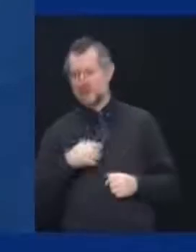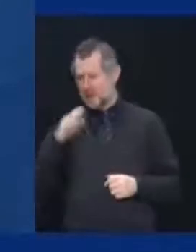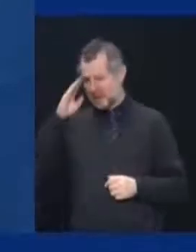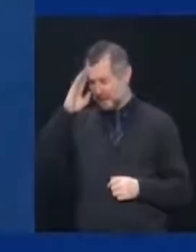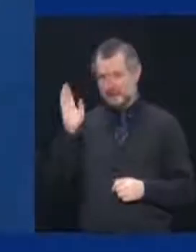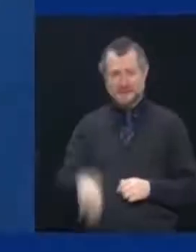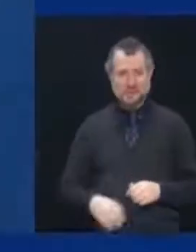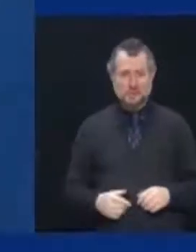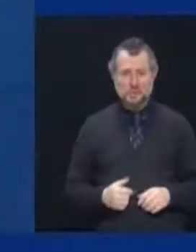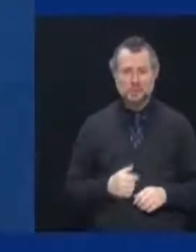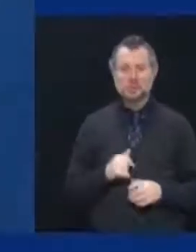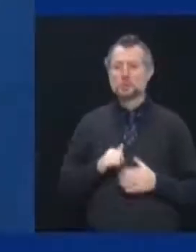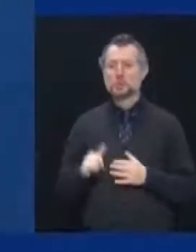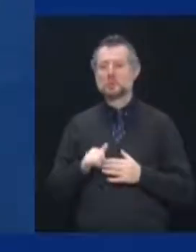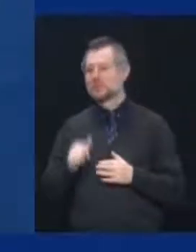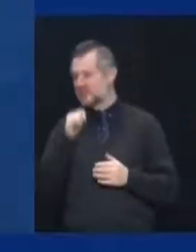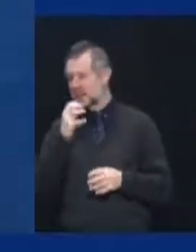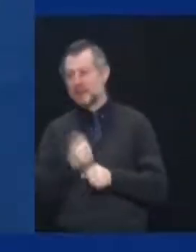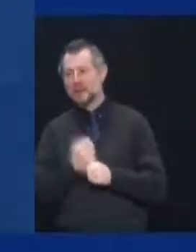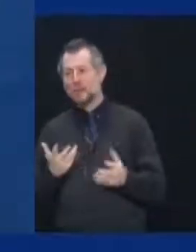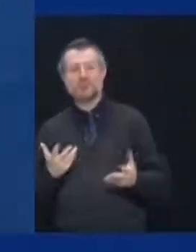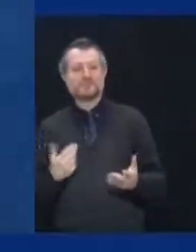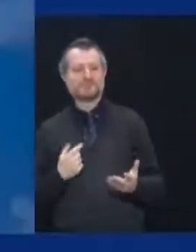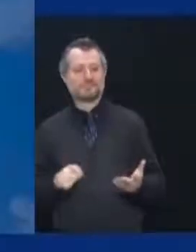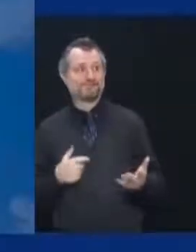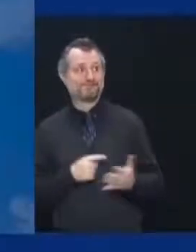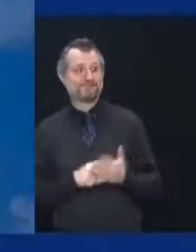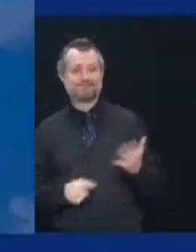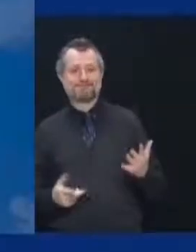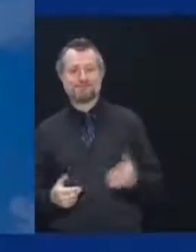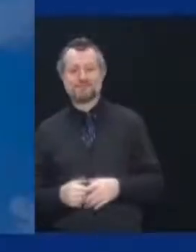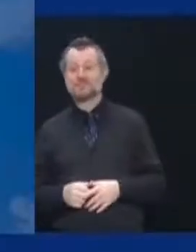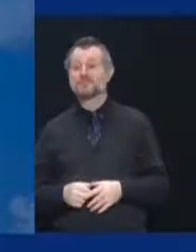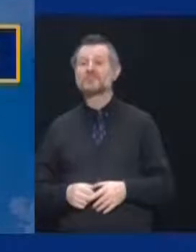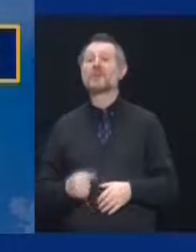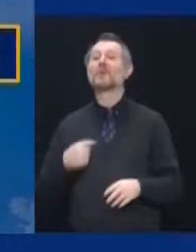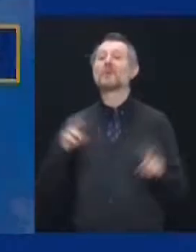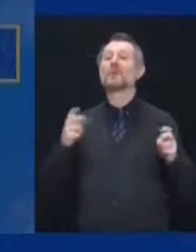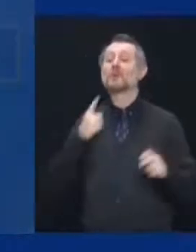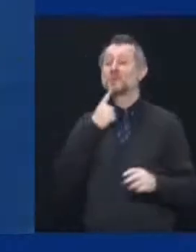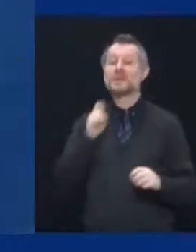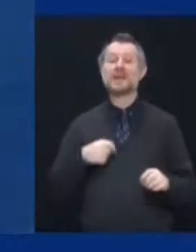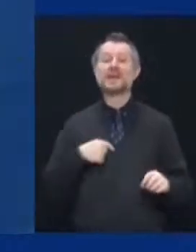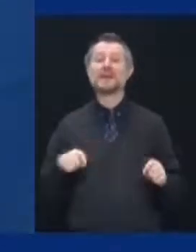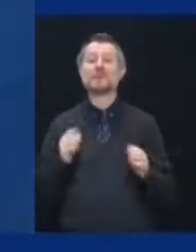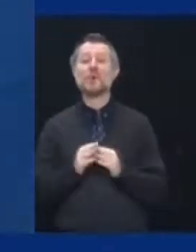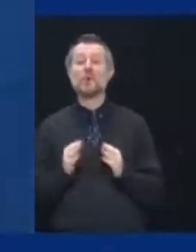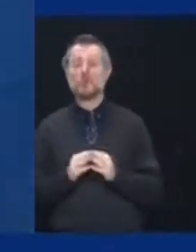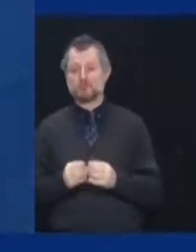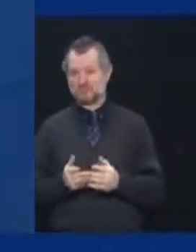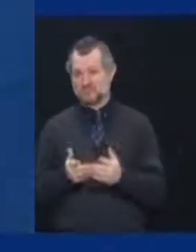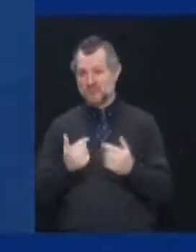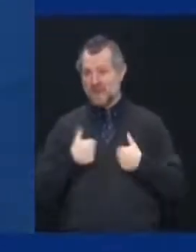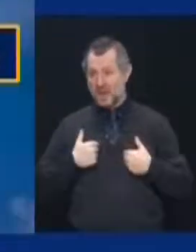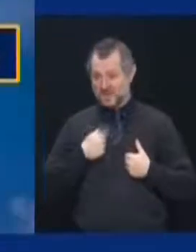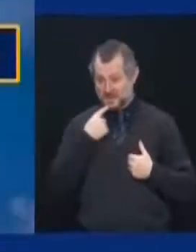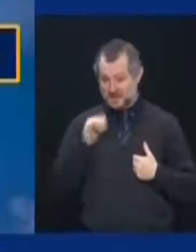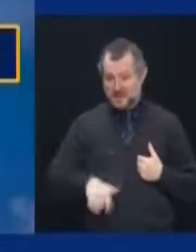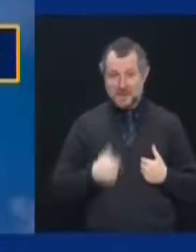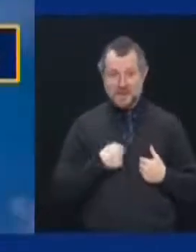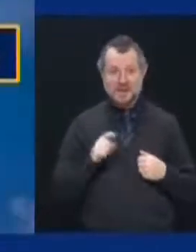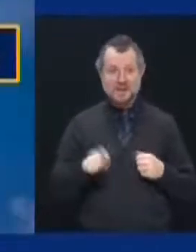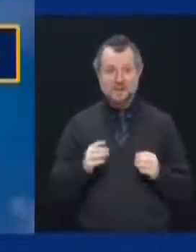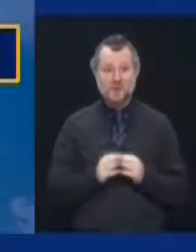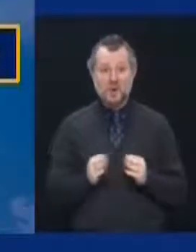it needs. You know who says, I need more? I say, I need more. I say it